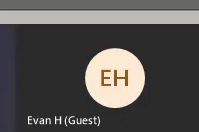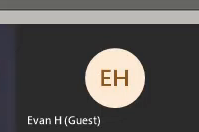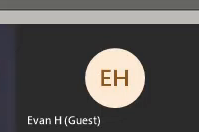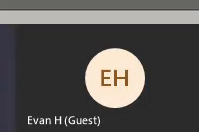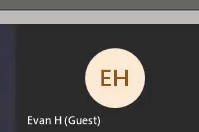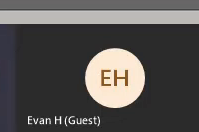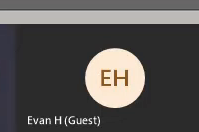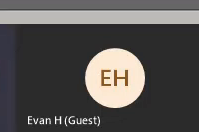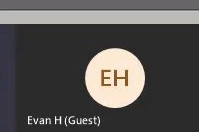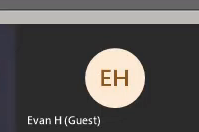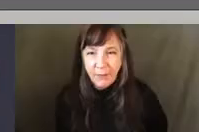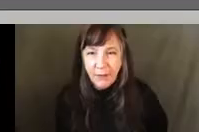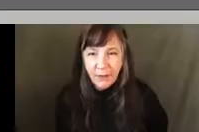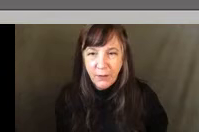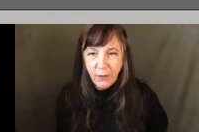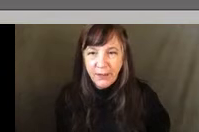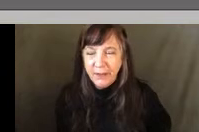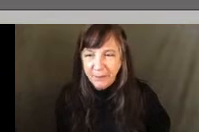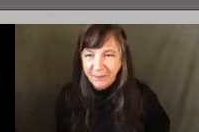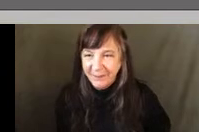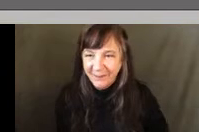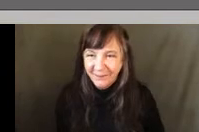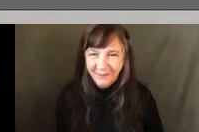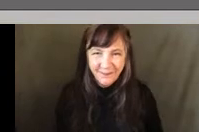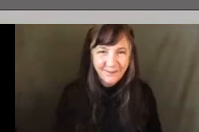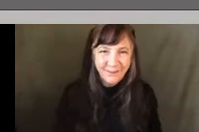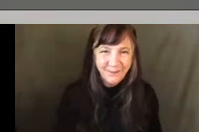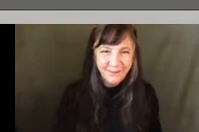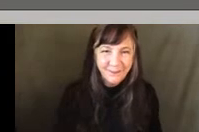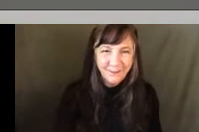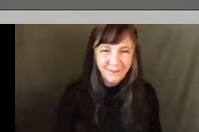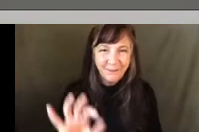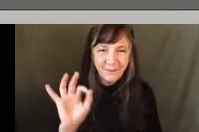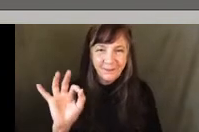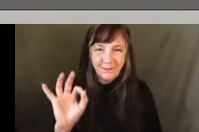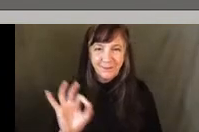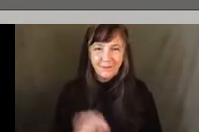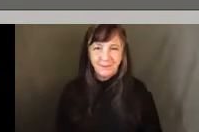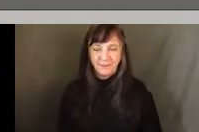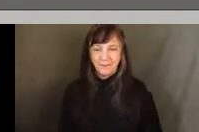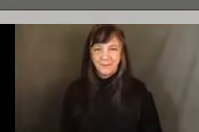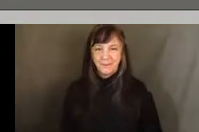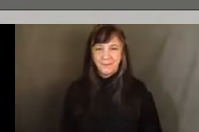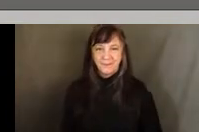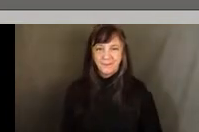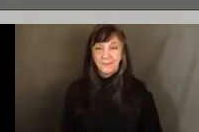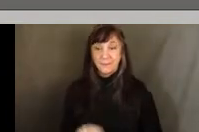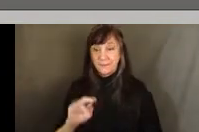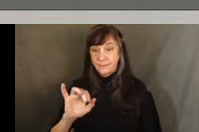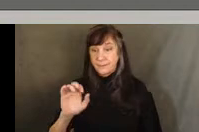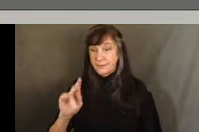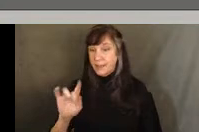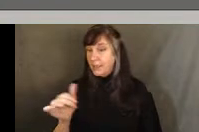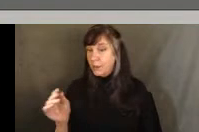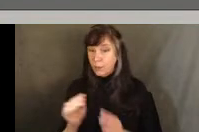Oh, no, sorry. I didn't put my hand up. I don't know why it's up. Okay. All right. Nick, how many more questions